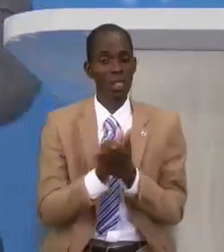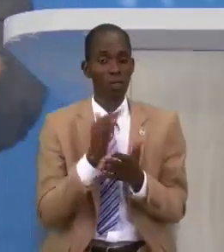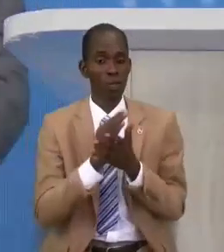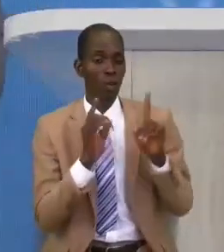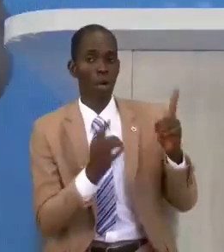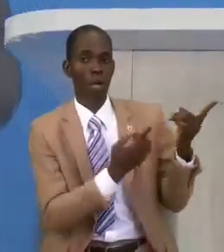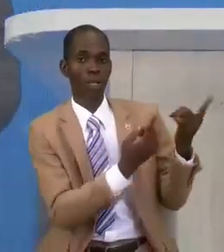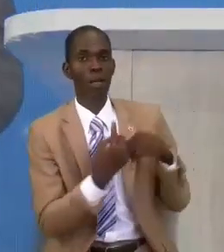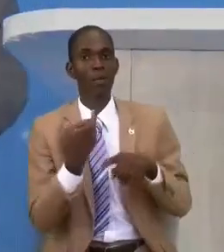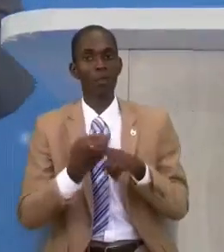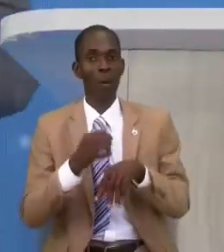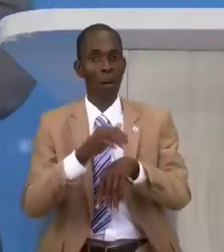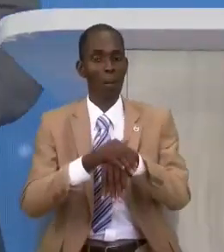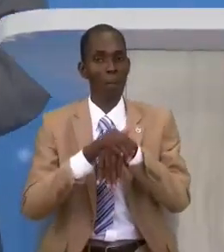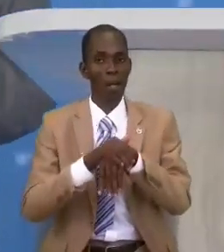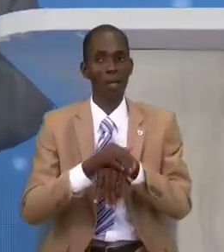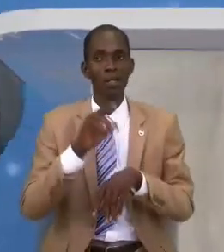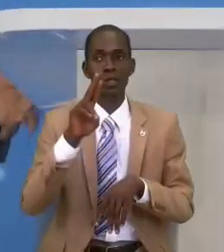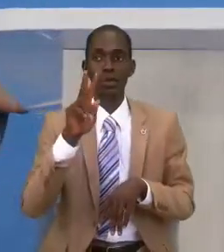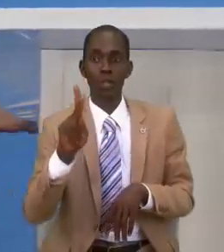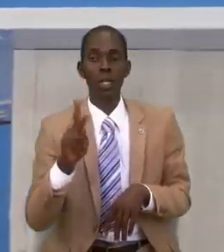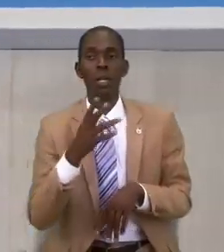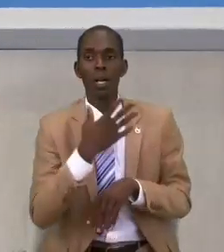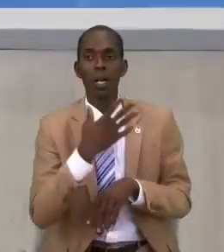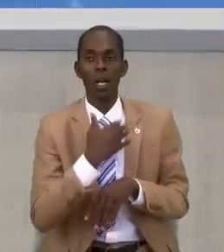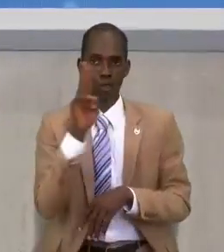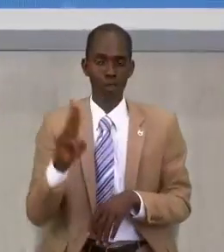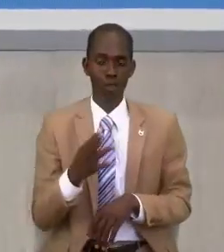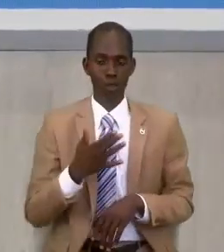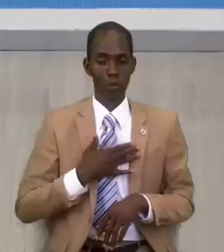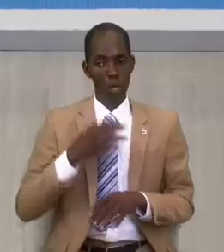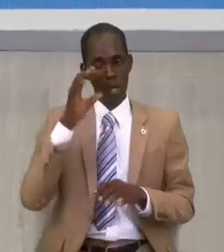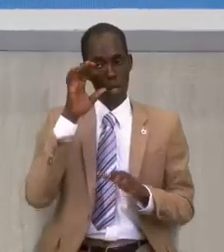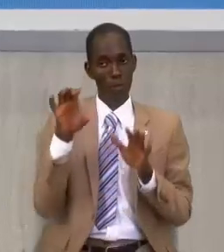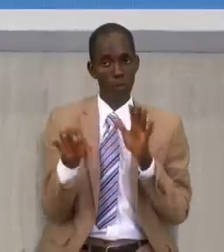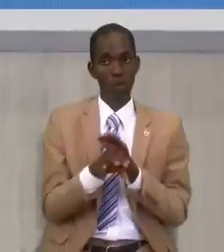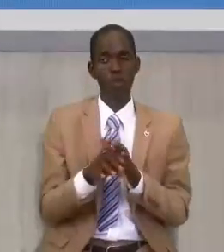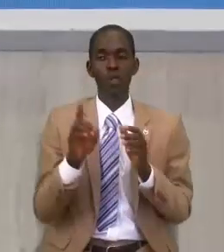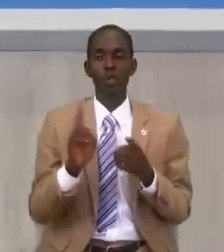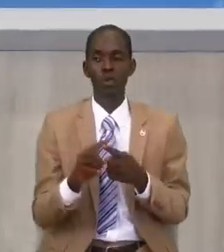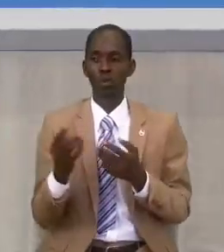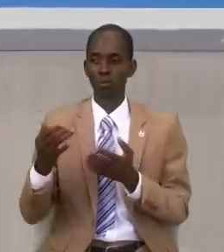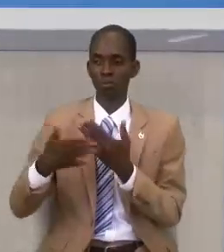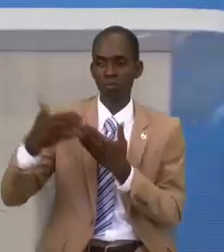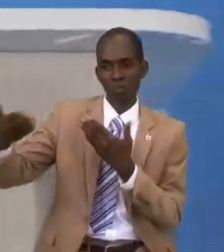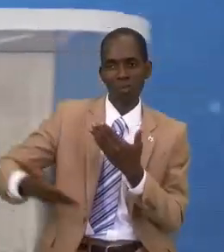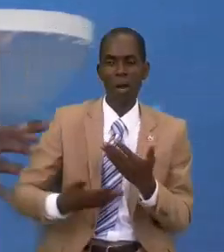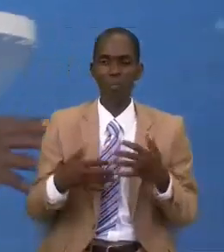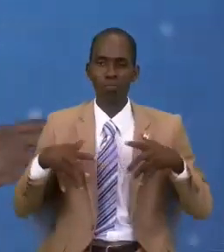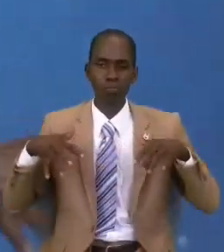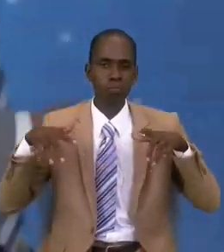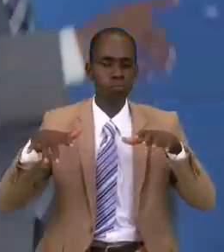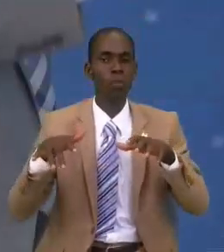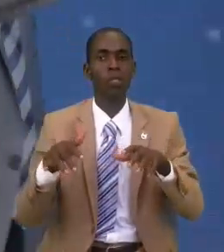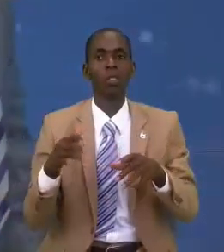picture to, you know, bring the crowd. And so they told me to attend the program. So I was